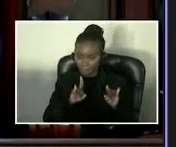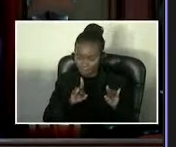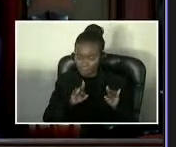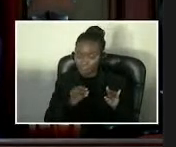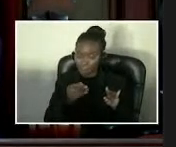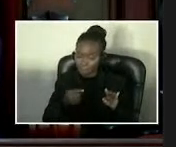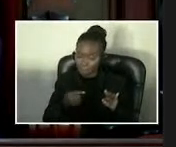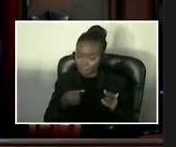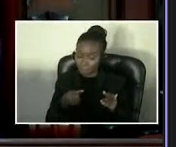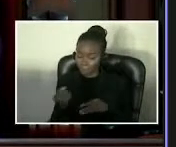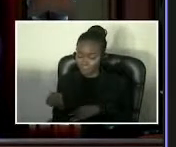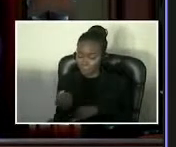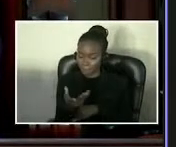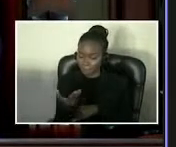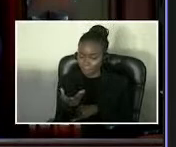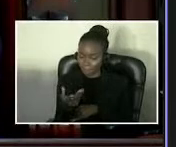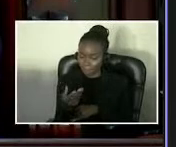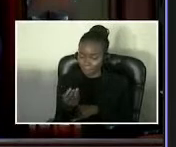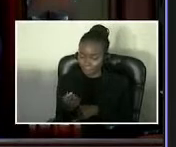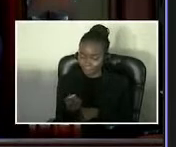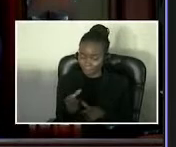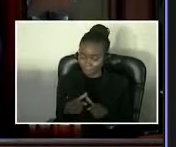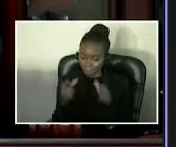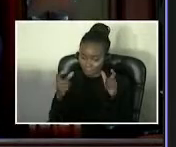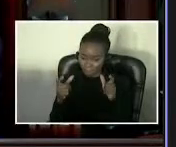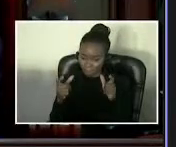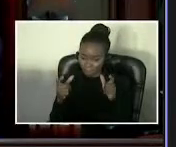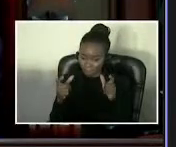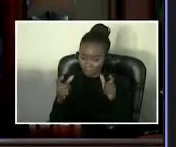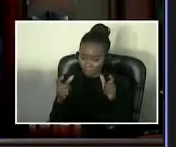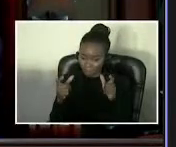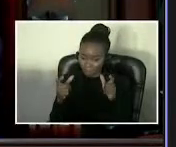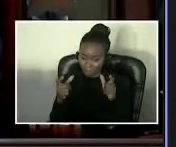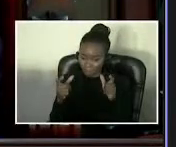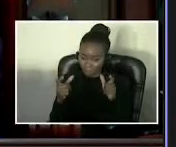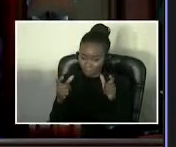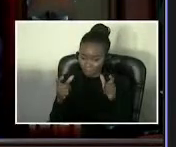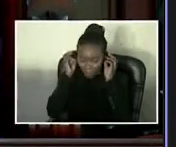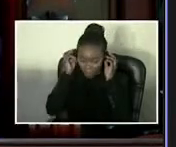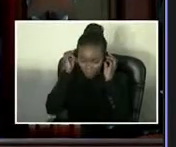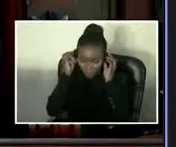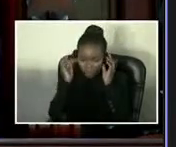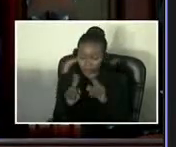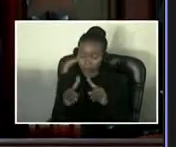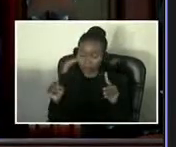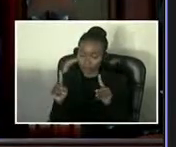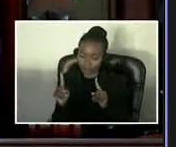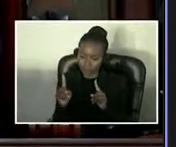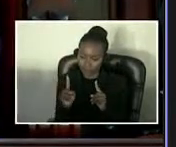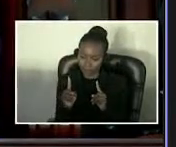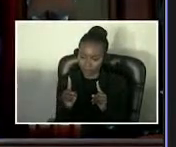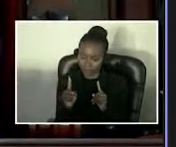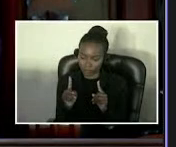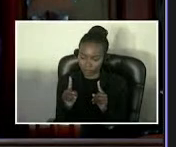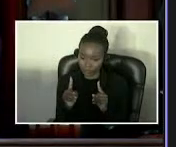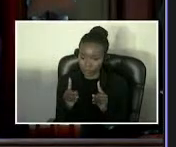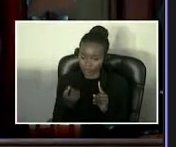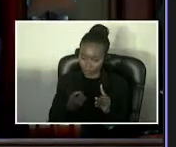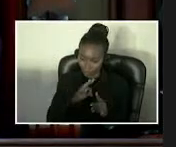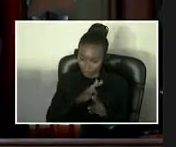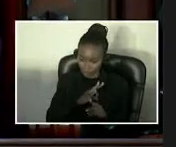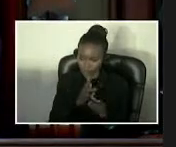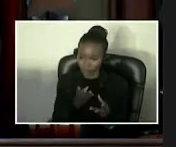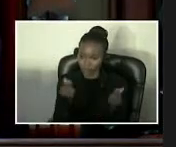noticed this is not deliberately but it is due to the substitution staff shortage